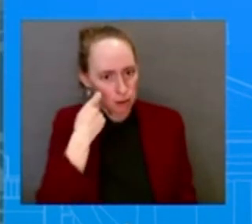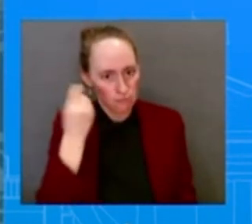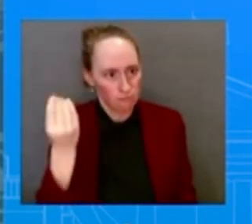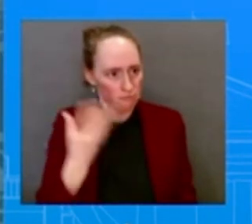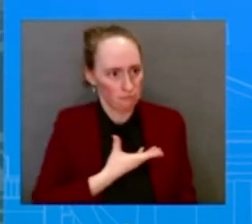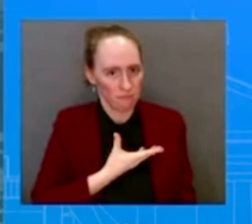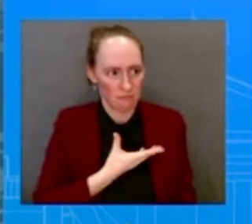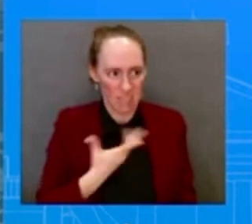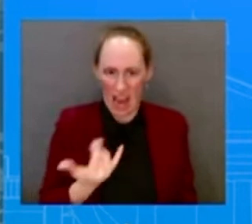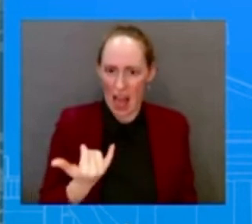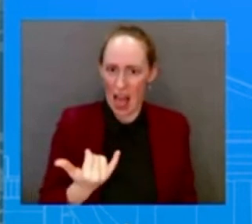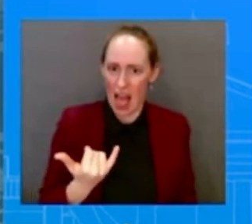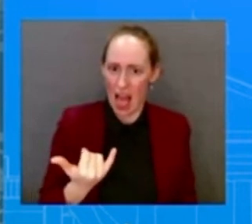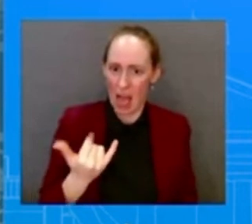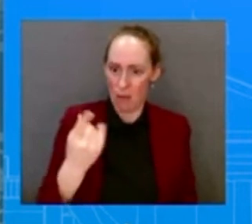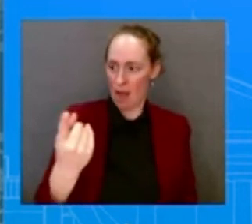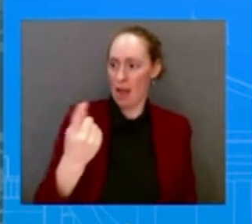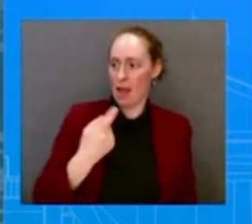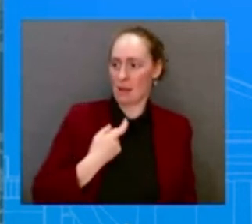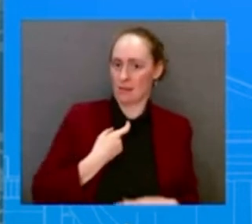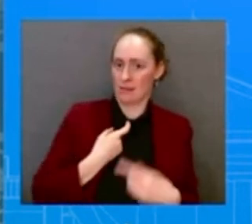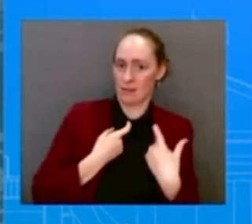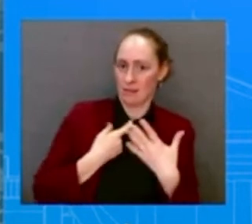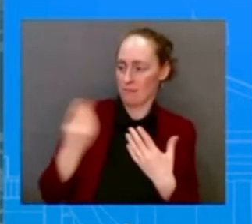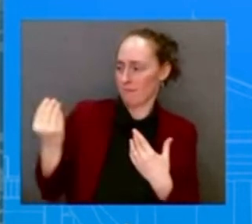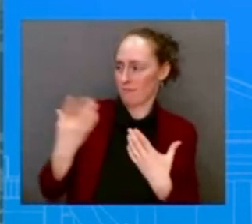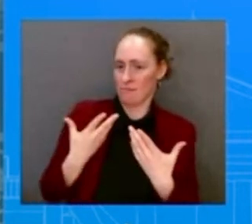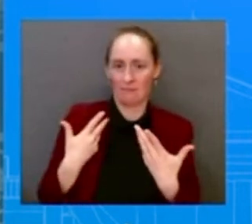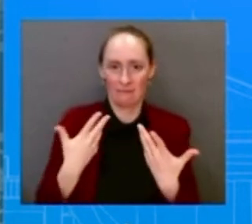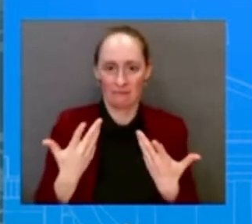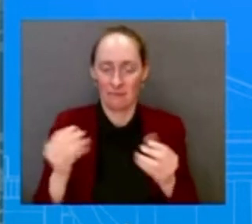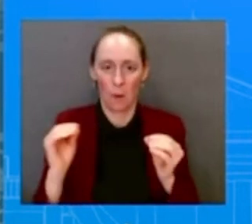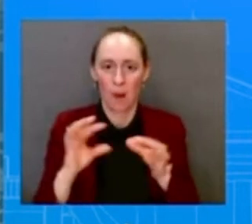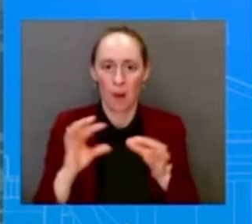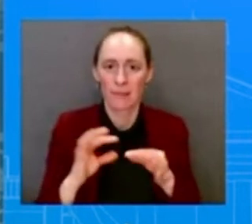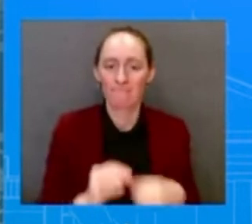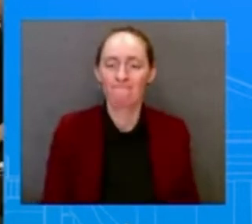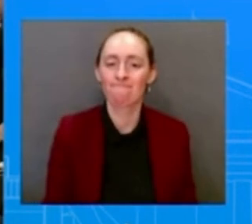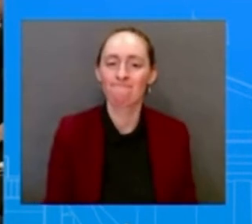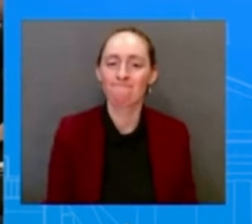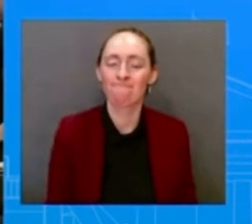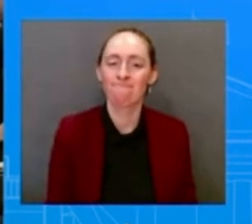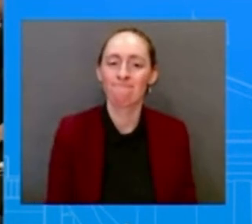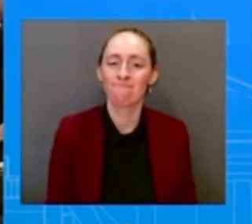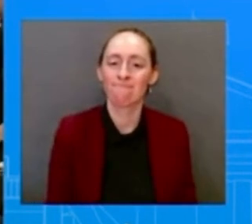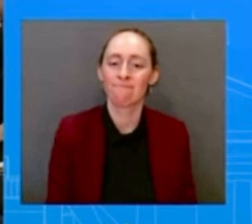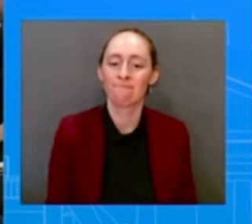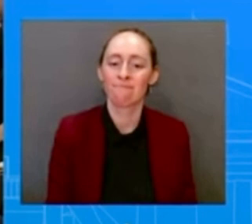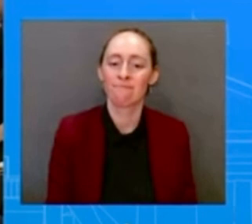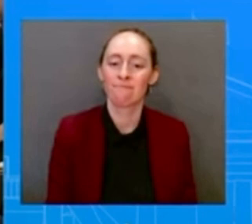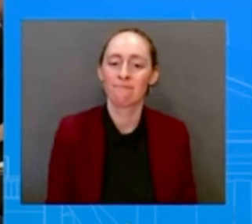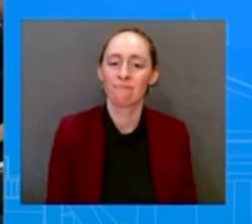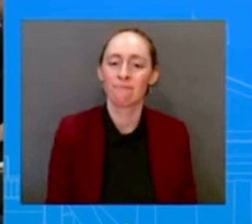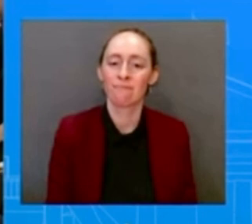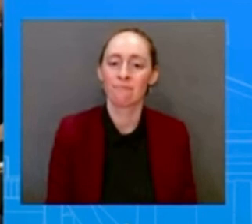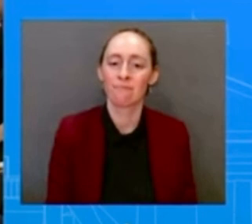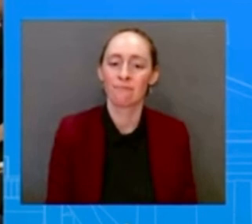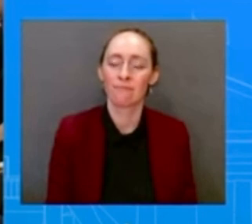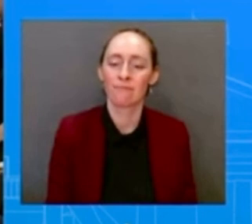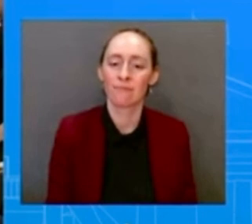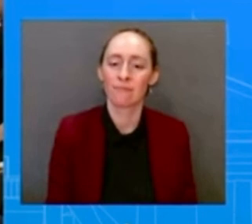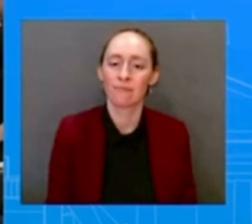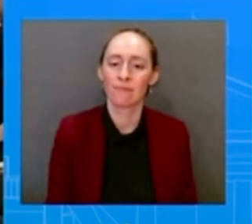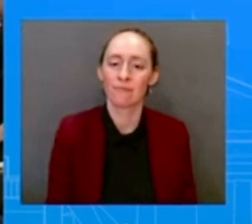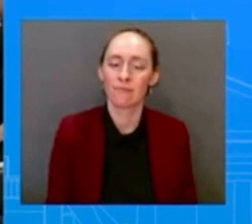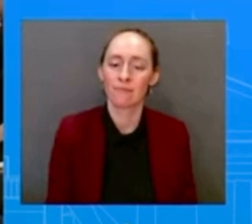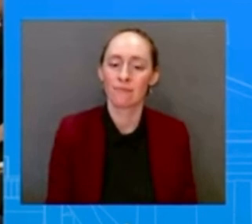certainly not going to speak to it from here. Good, Andrea. On the president's meeting today with the governors, he said during this